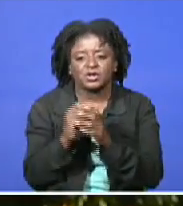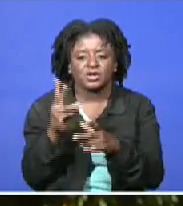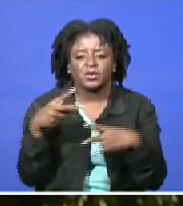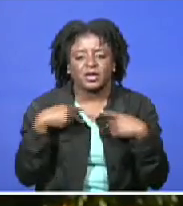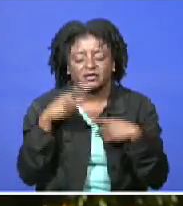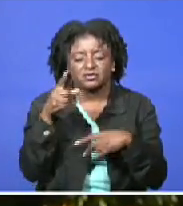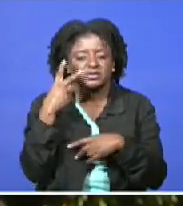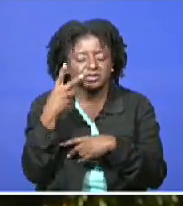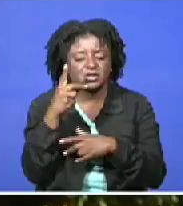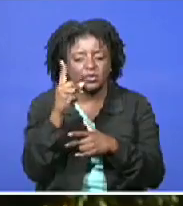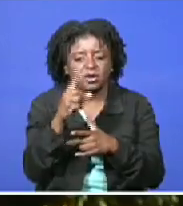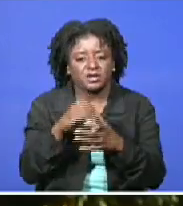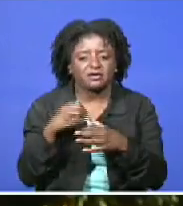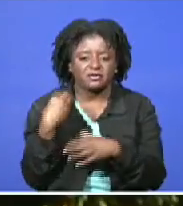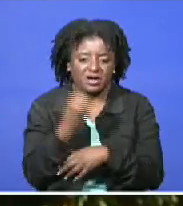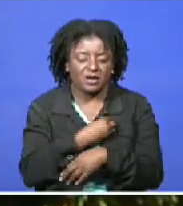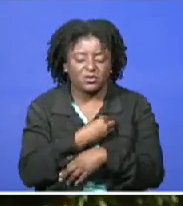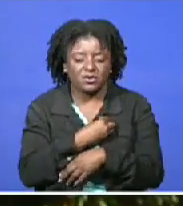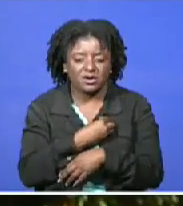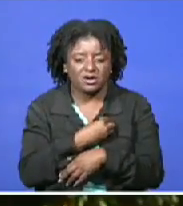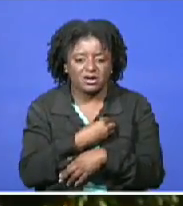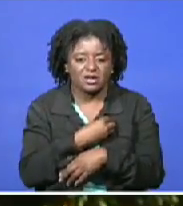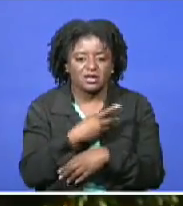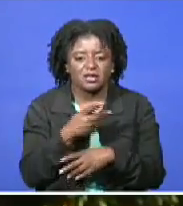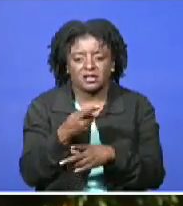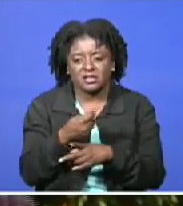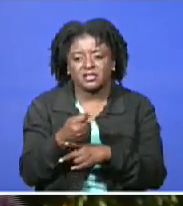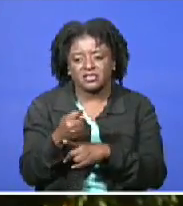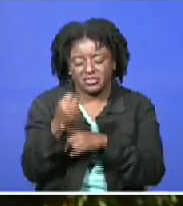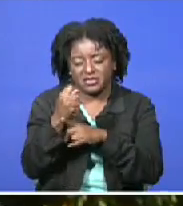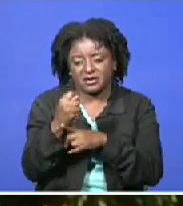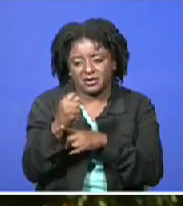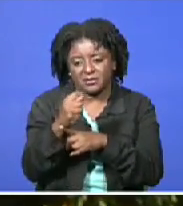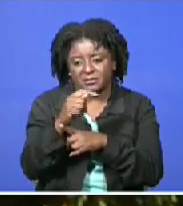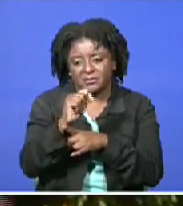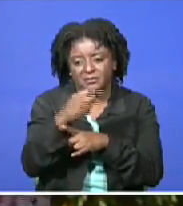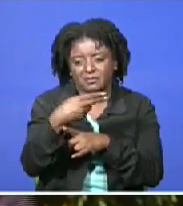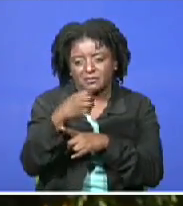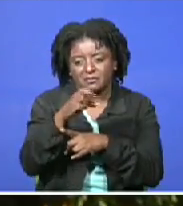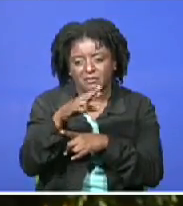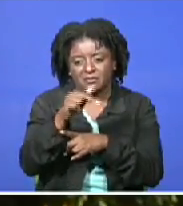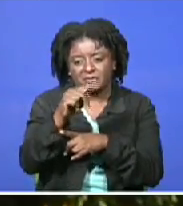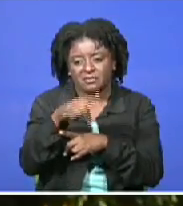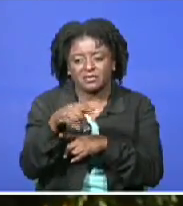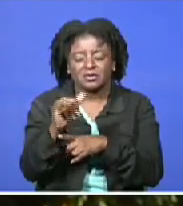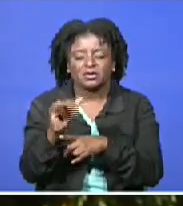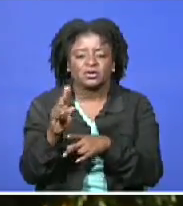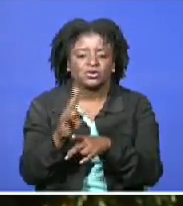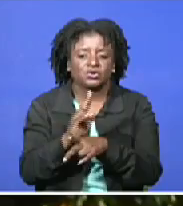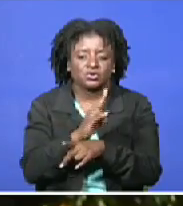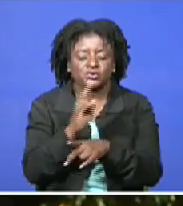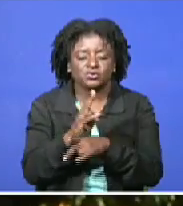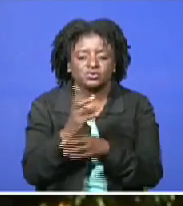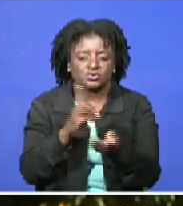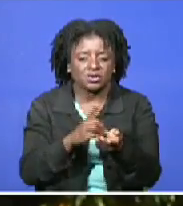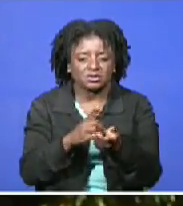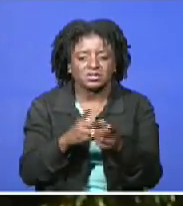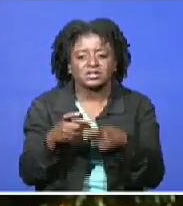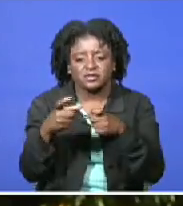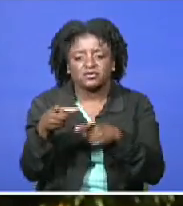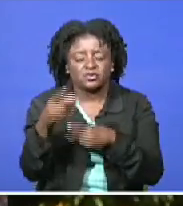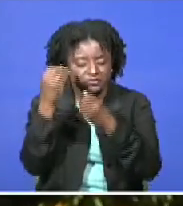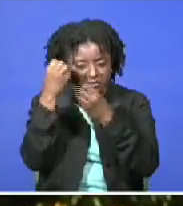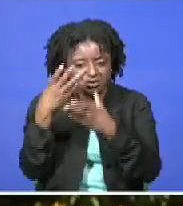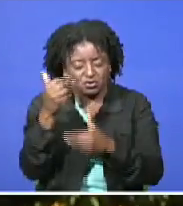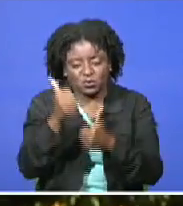one of our therapeutic use doctors who would at least give you information on which drugs that you can take and certify you for that drug